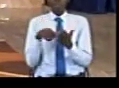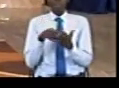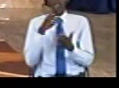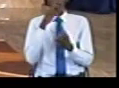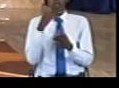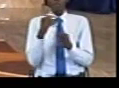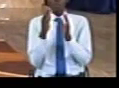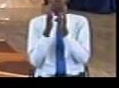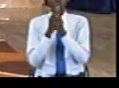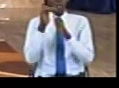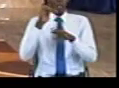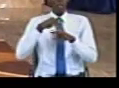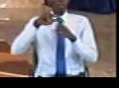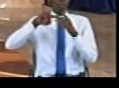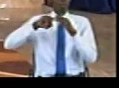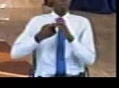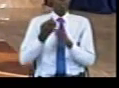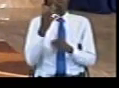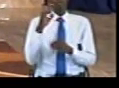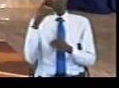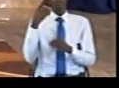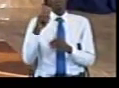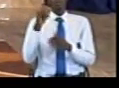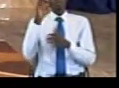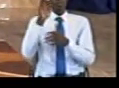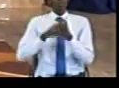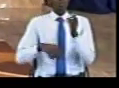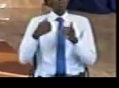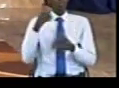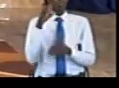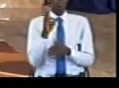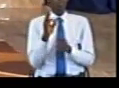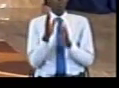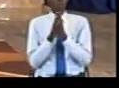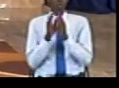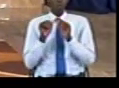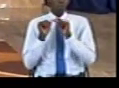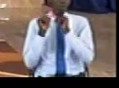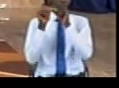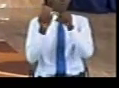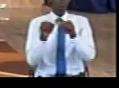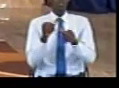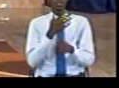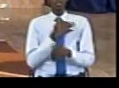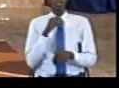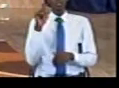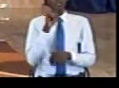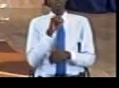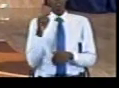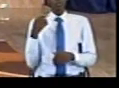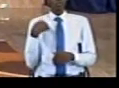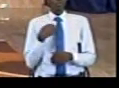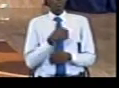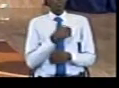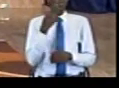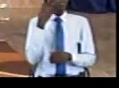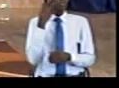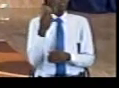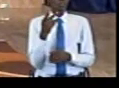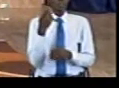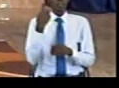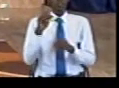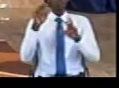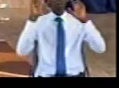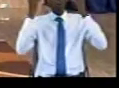of the chapter 17, and the prayer still continued. And therefore, we're looking at this, and we're titling the message